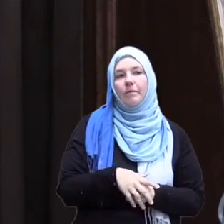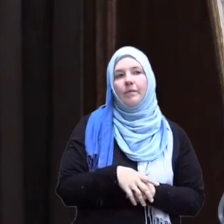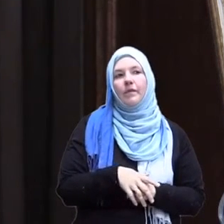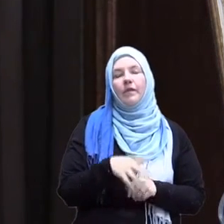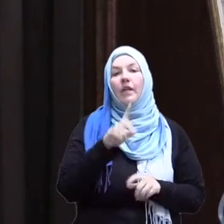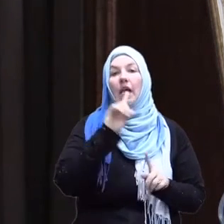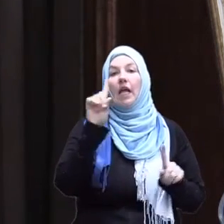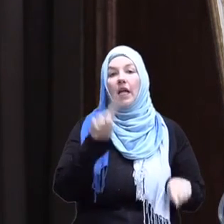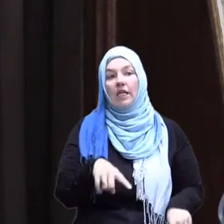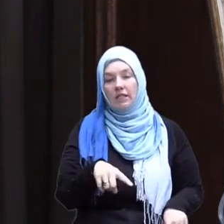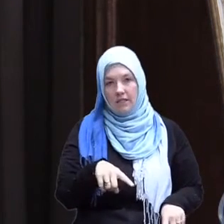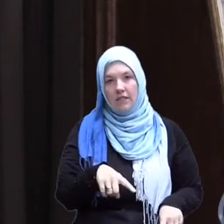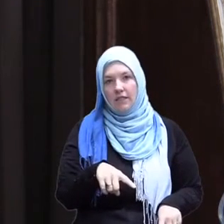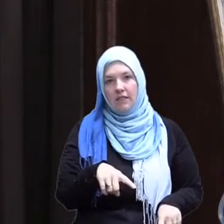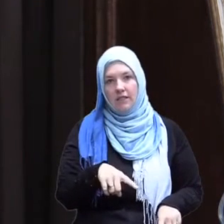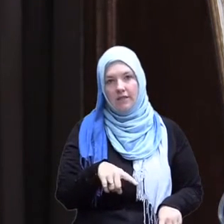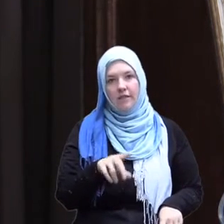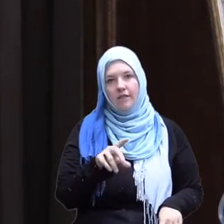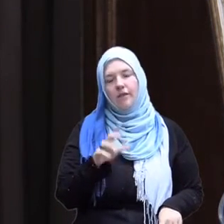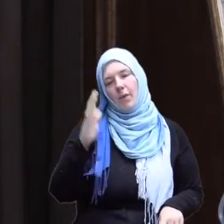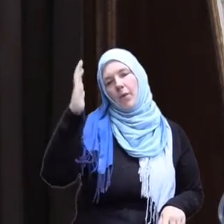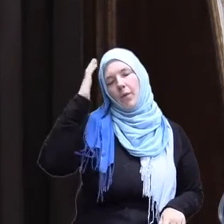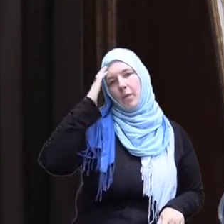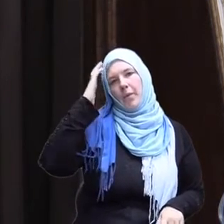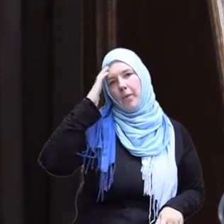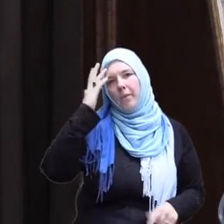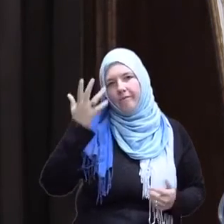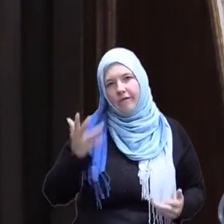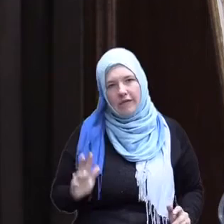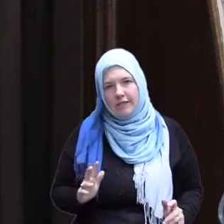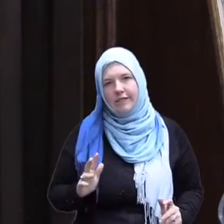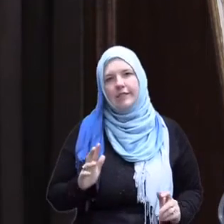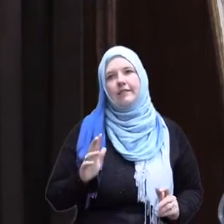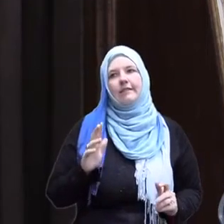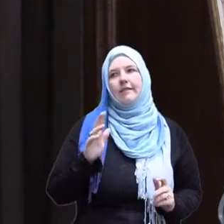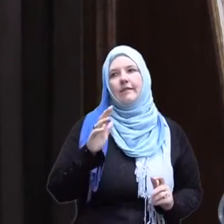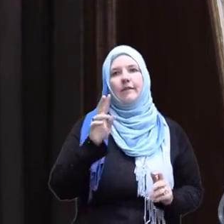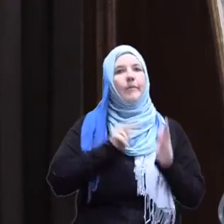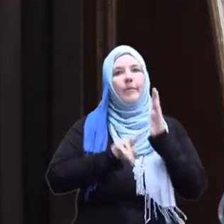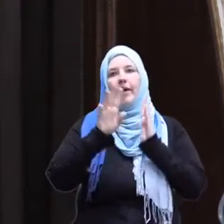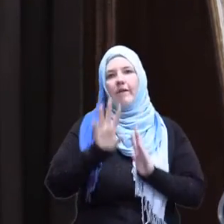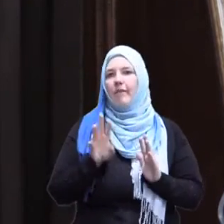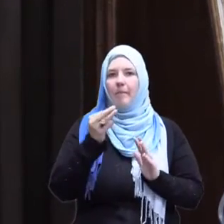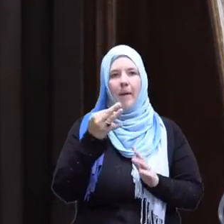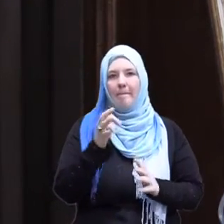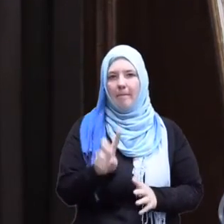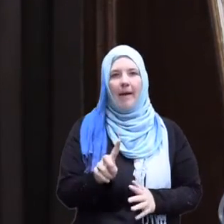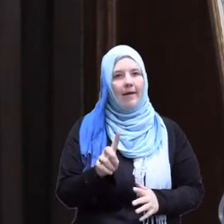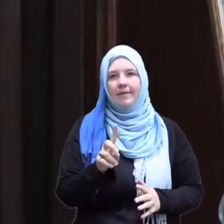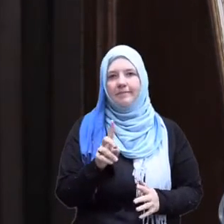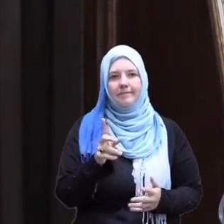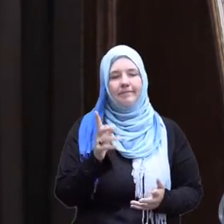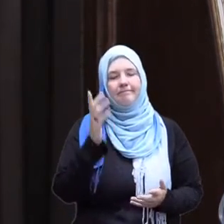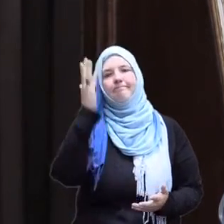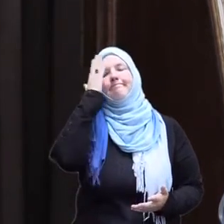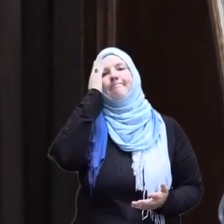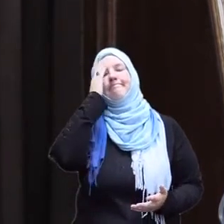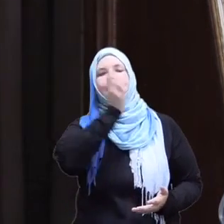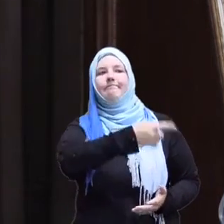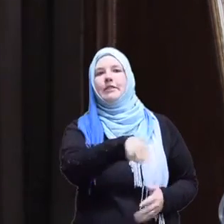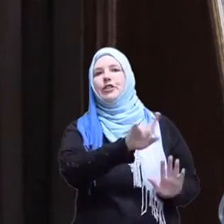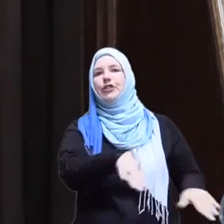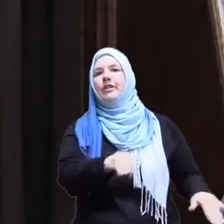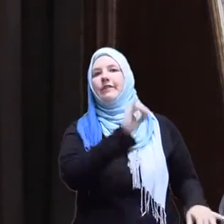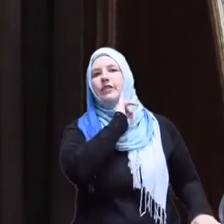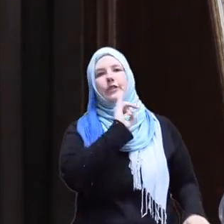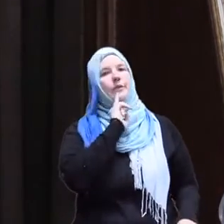answer is rhetorically known. No, they will not believe you. So here is